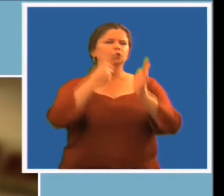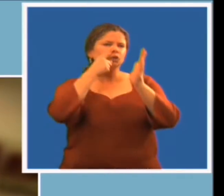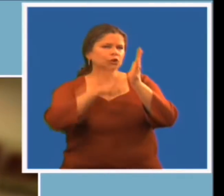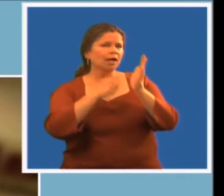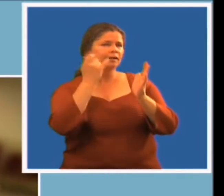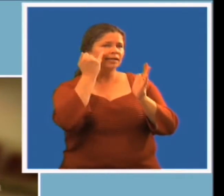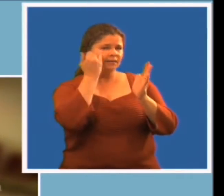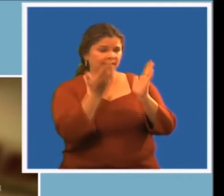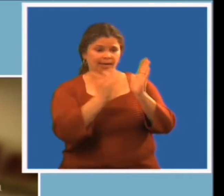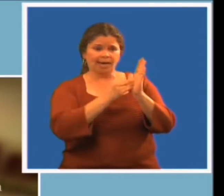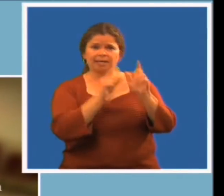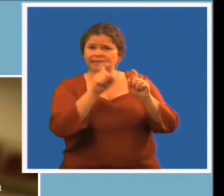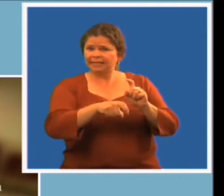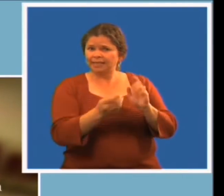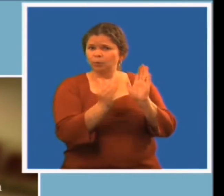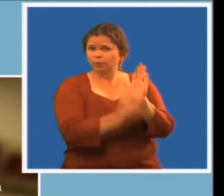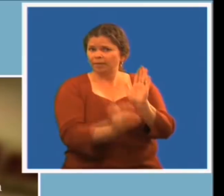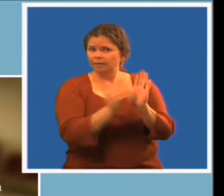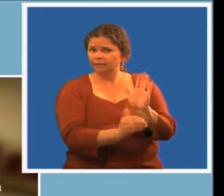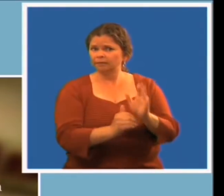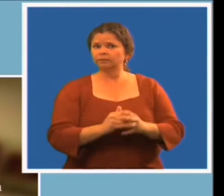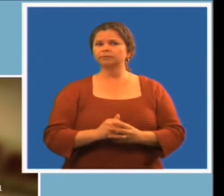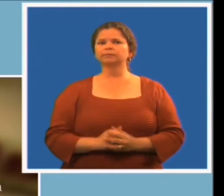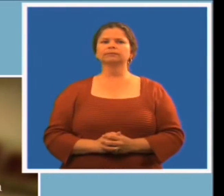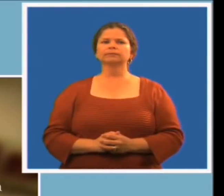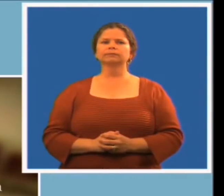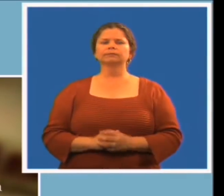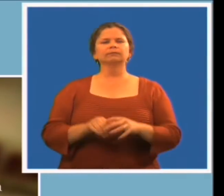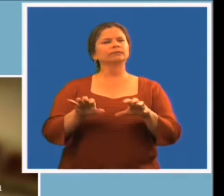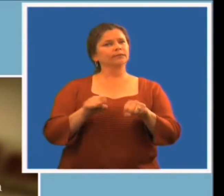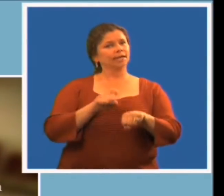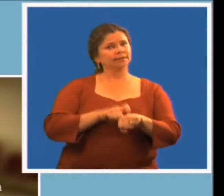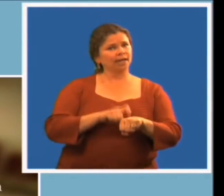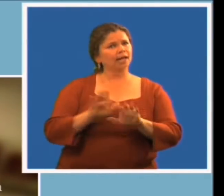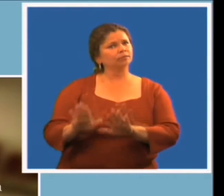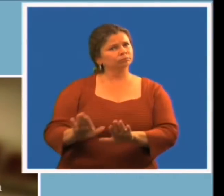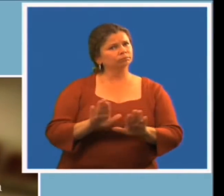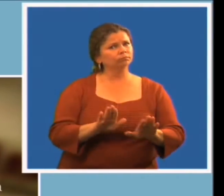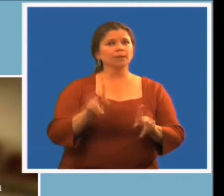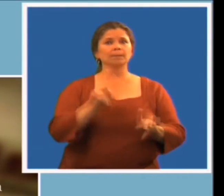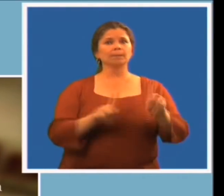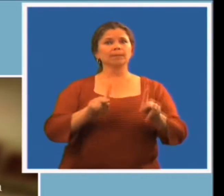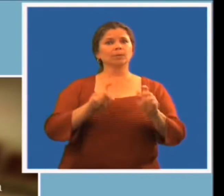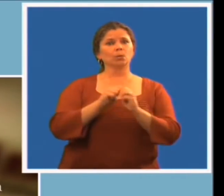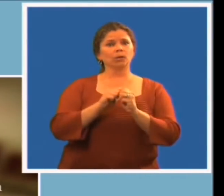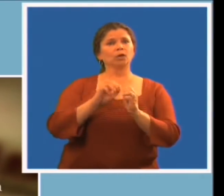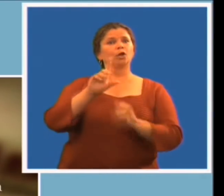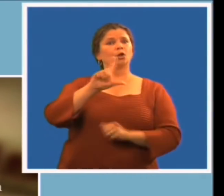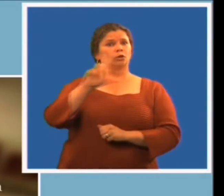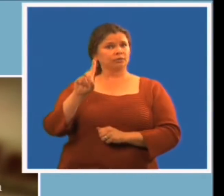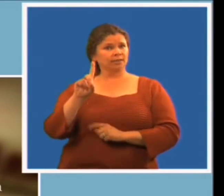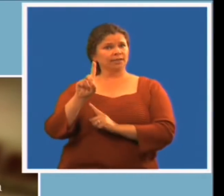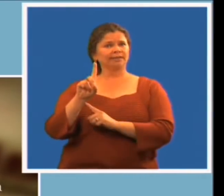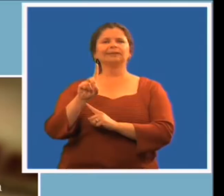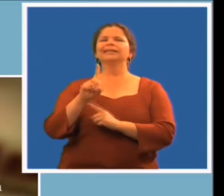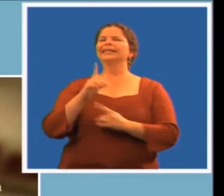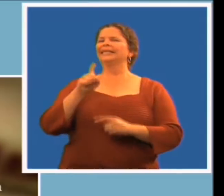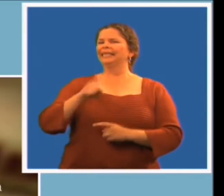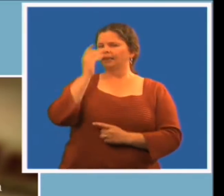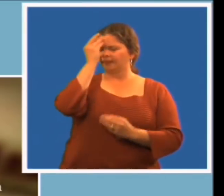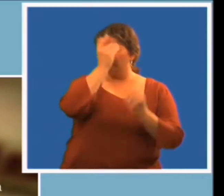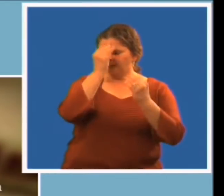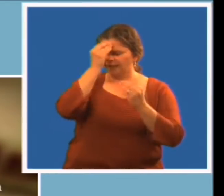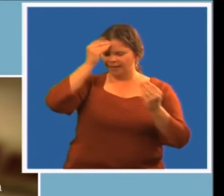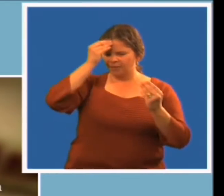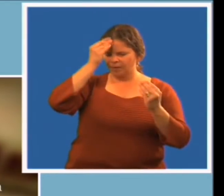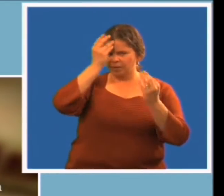repeated. Take time. People with some learning disabilities need a little longer time to process